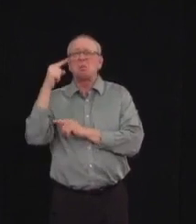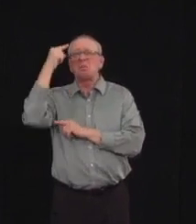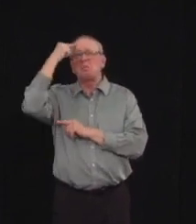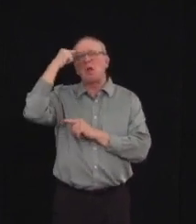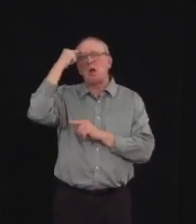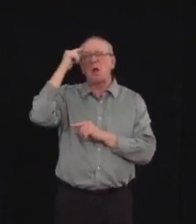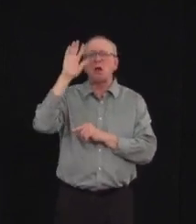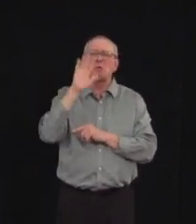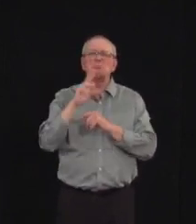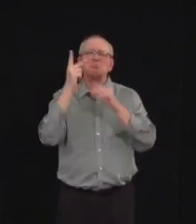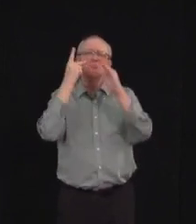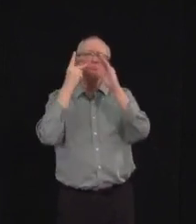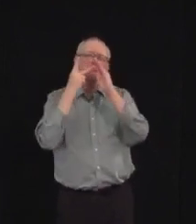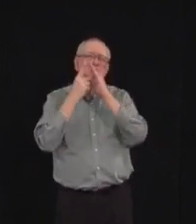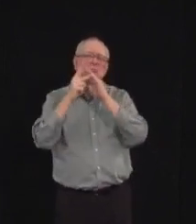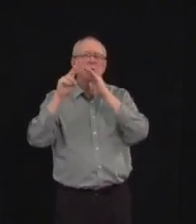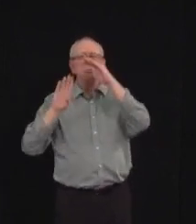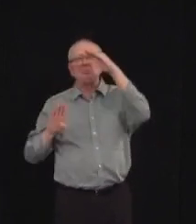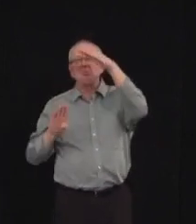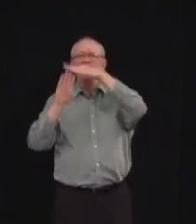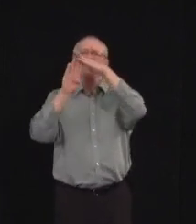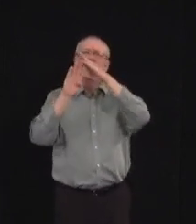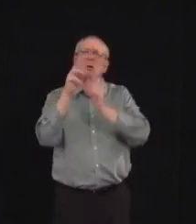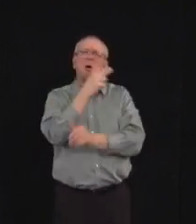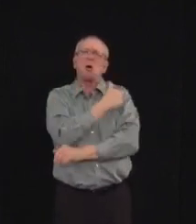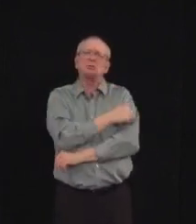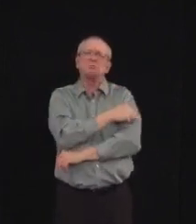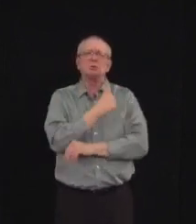which suggested at the time